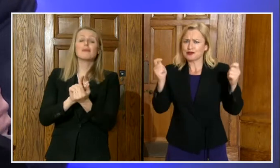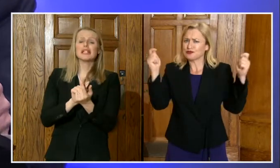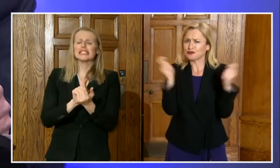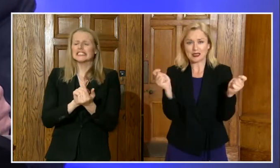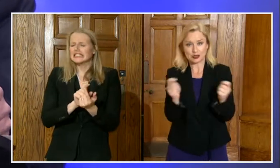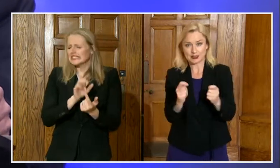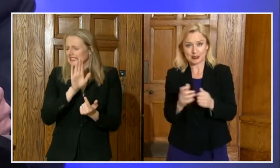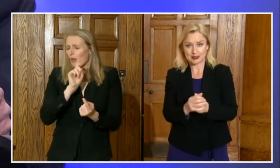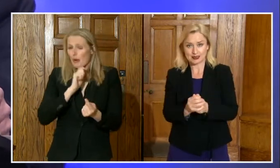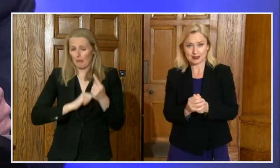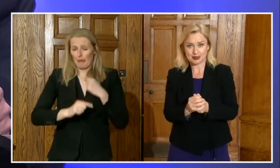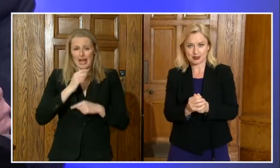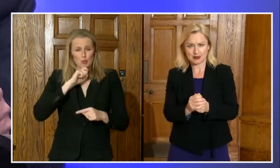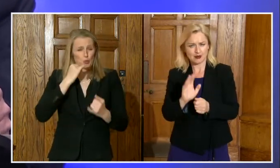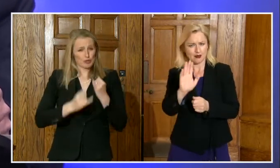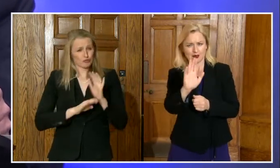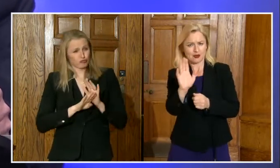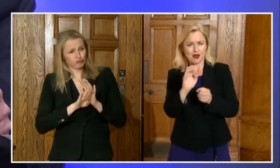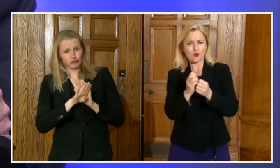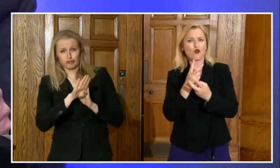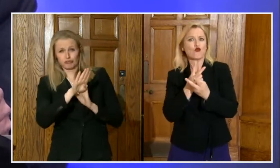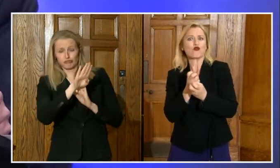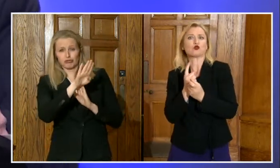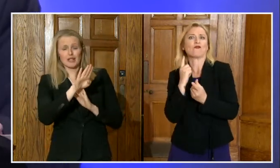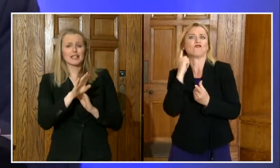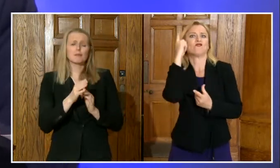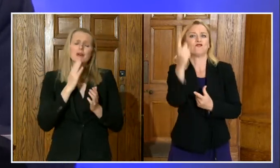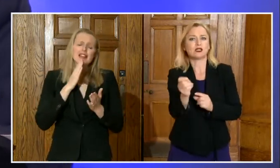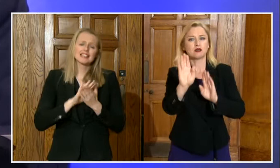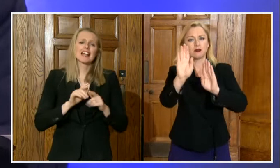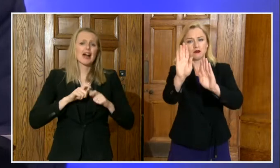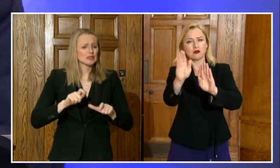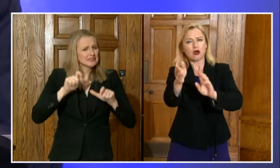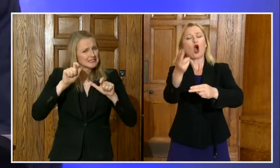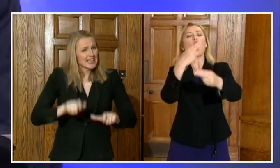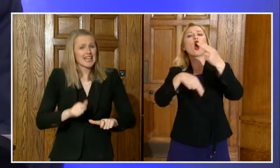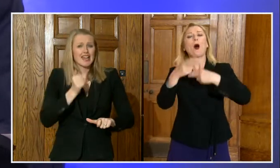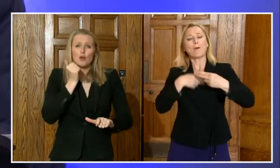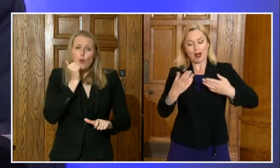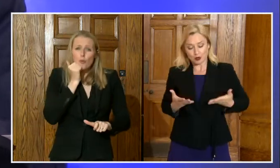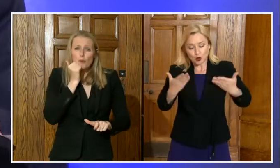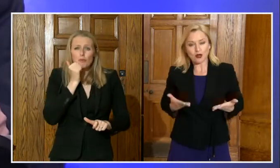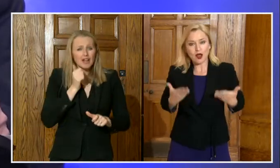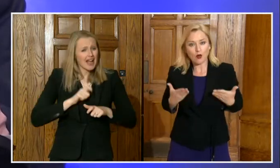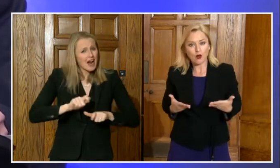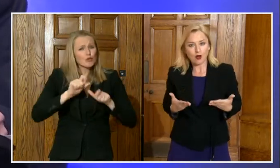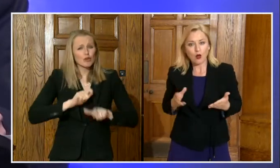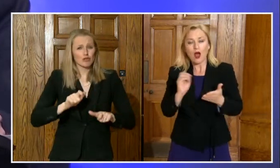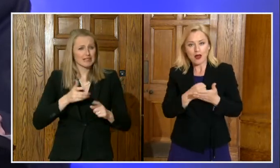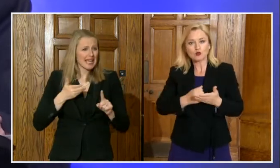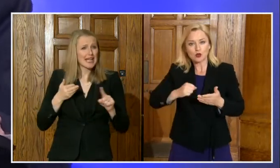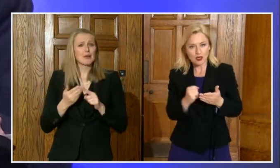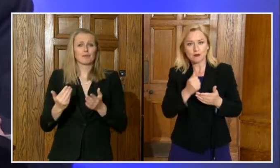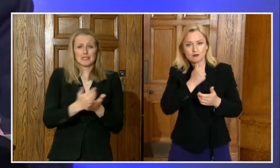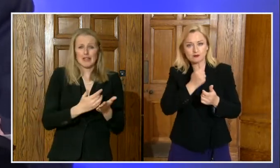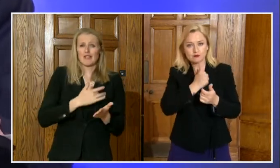need to stick to what we are doing to keep saving lives and protecting the NHS. The Executive is looking to map